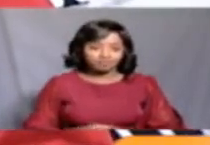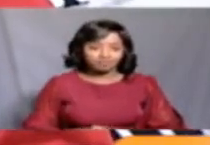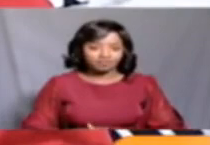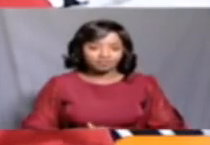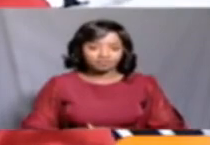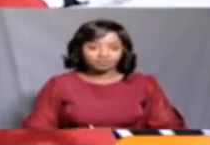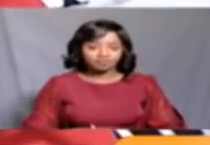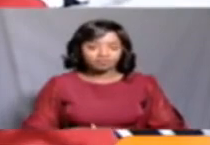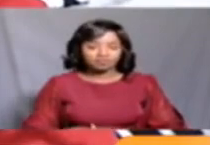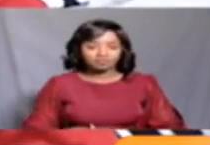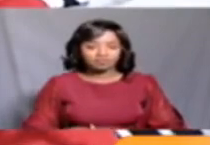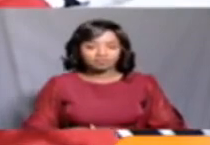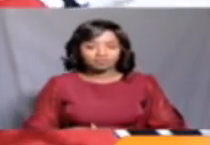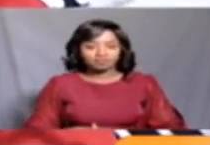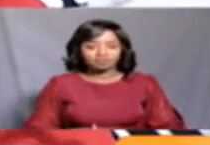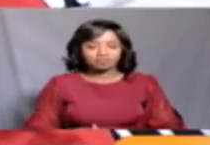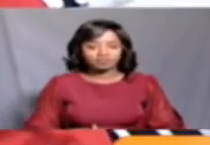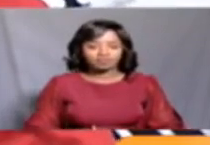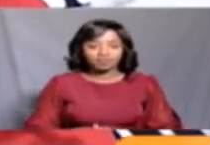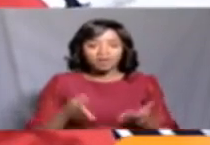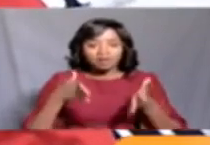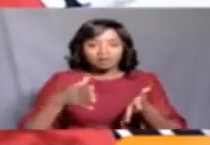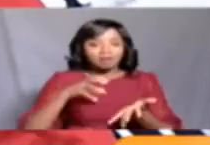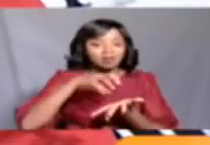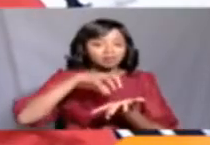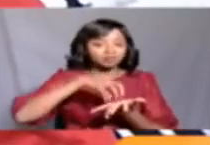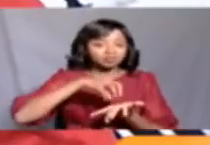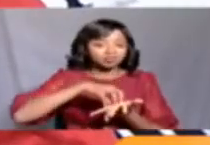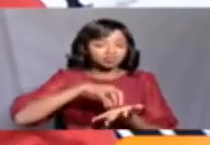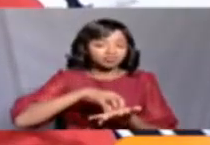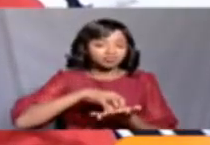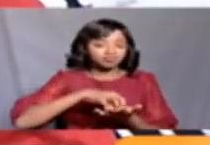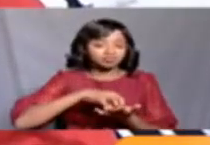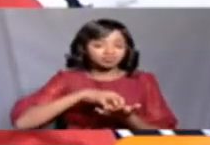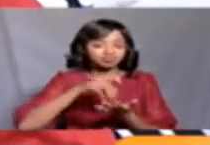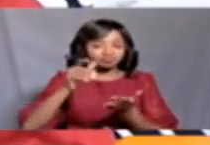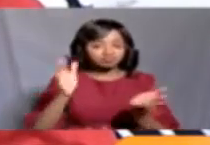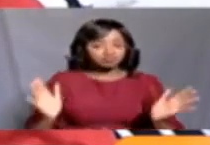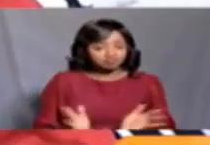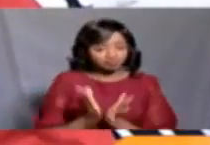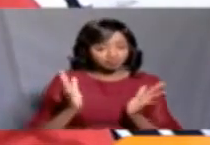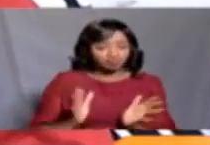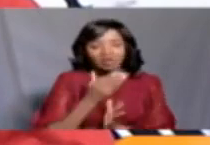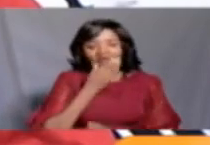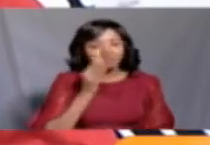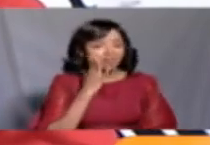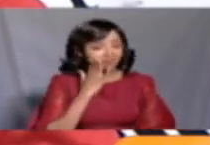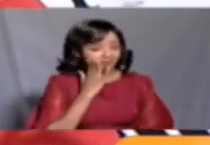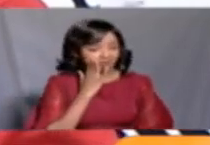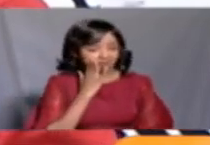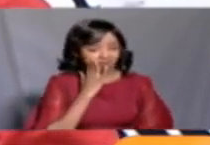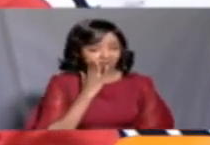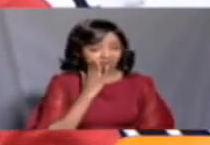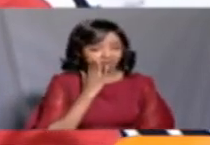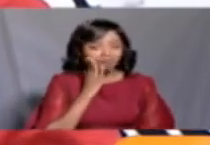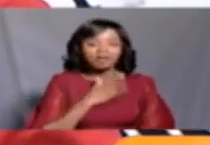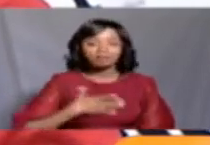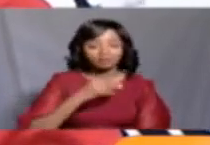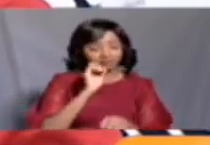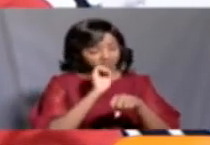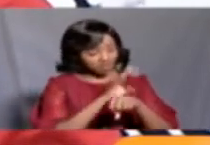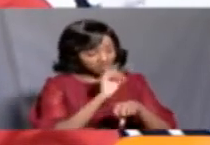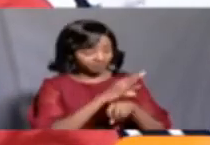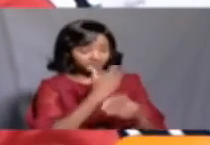the current situation, as we see it, we should encourage parents to actually advise the